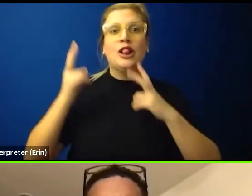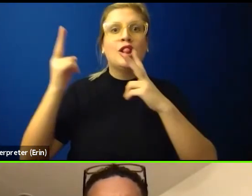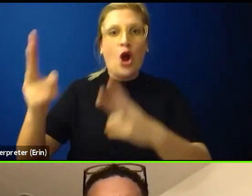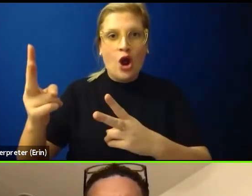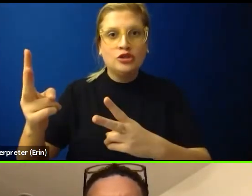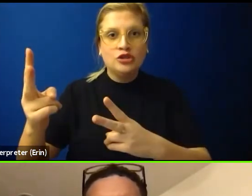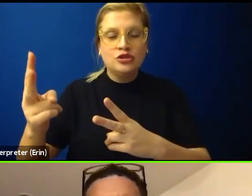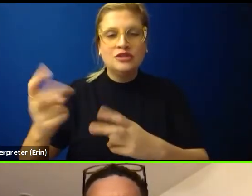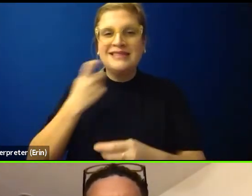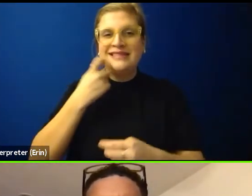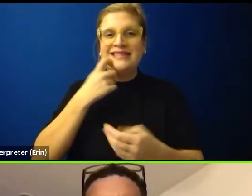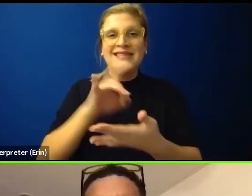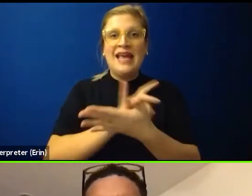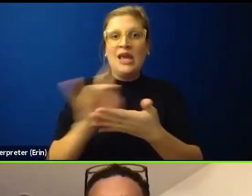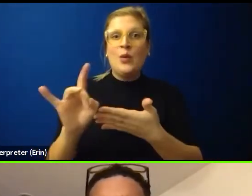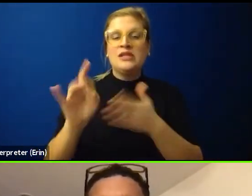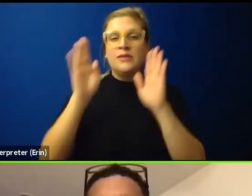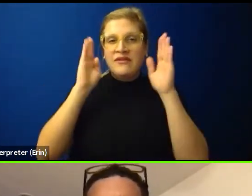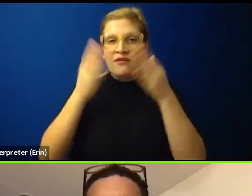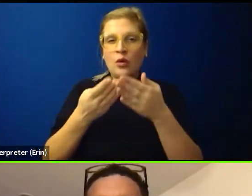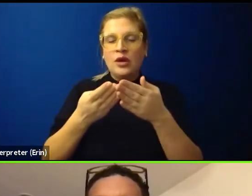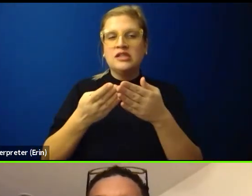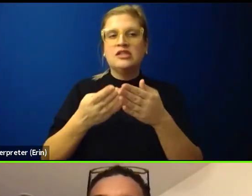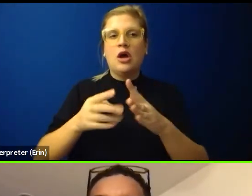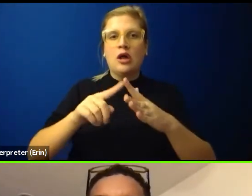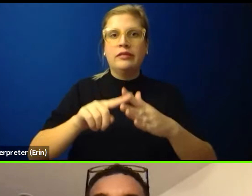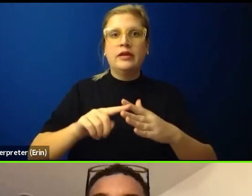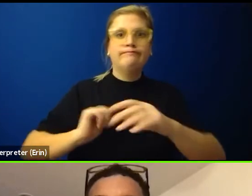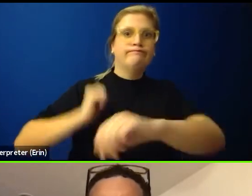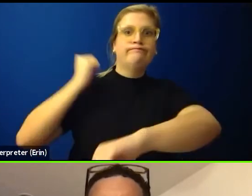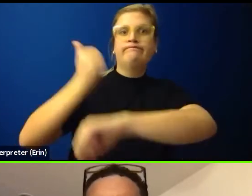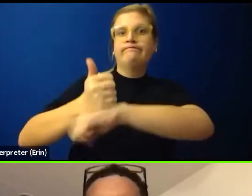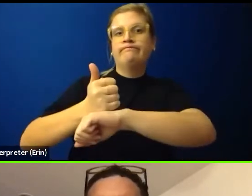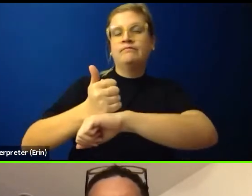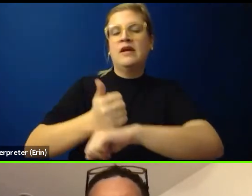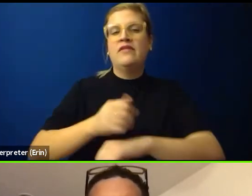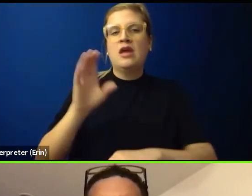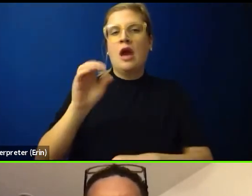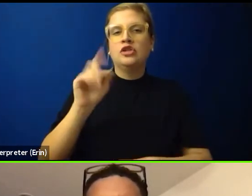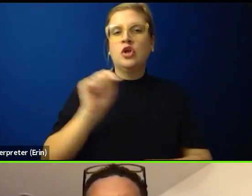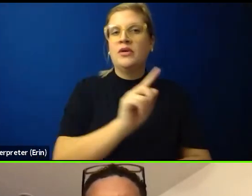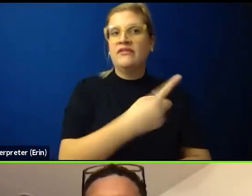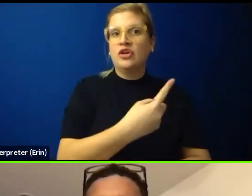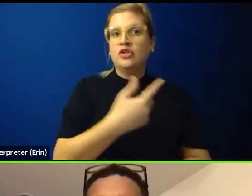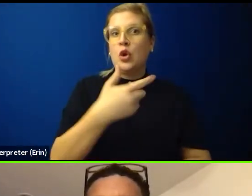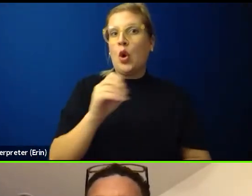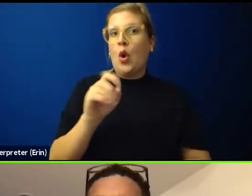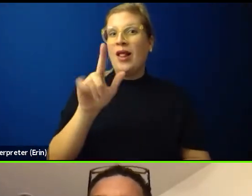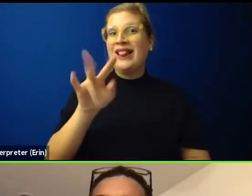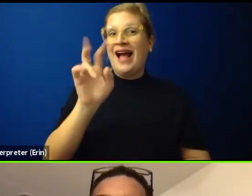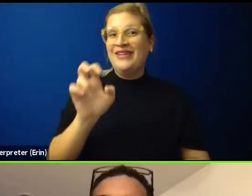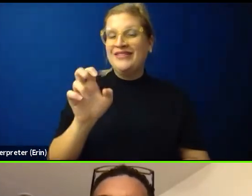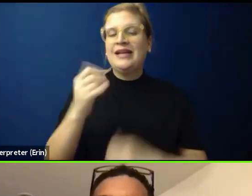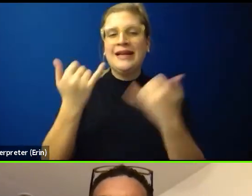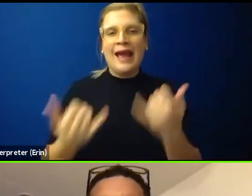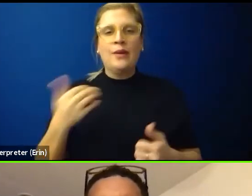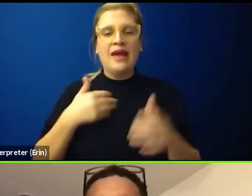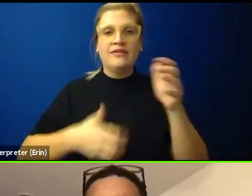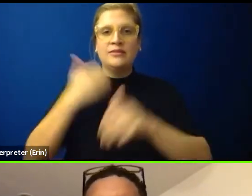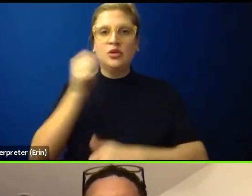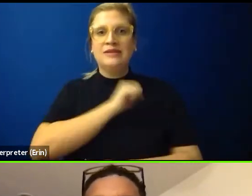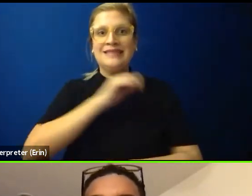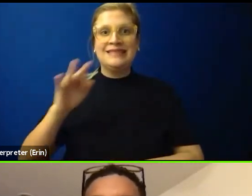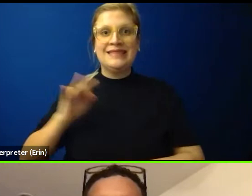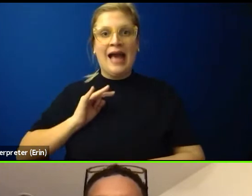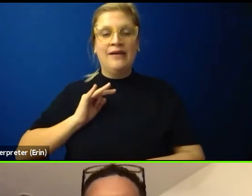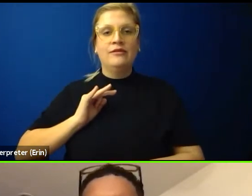been focused on the launch following the October 1st go live. Now that we are live and we have the majority of our staff in place,